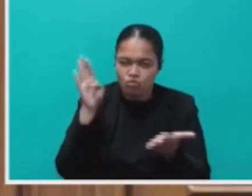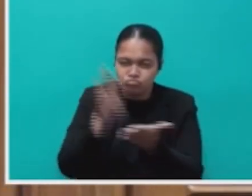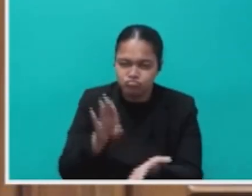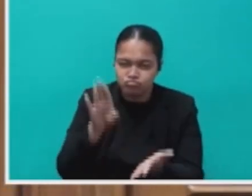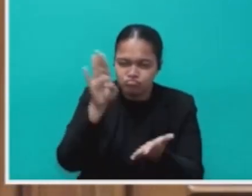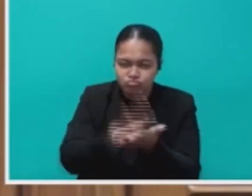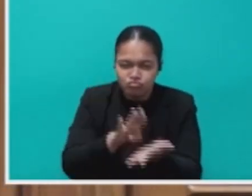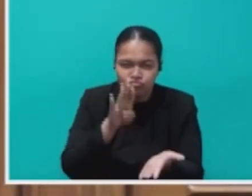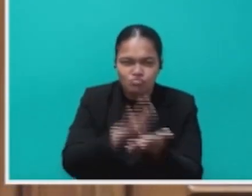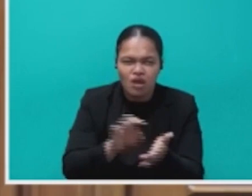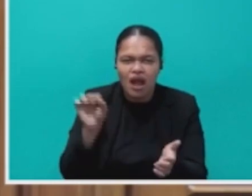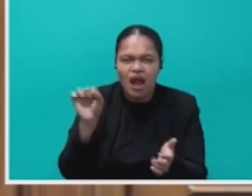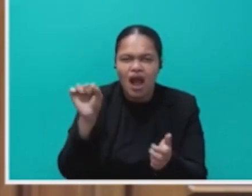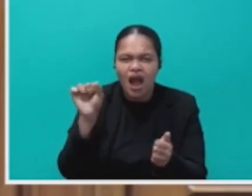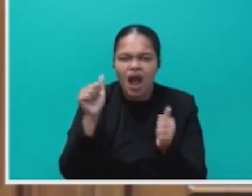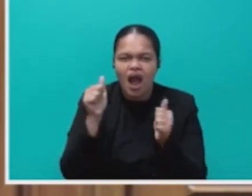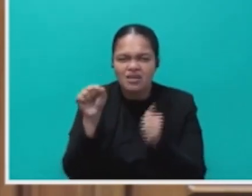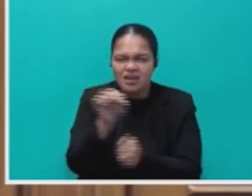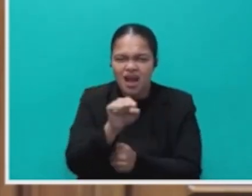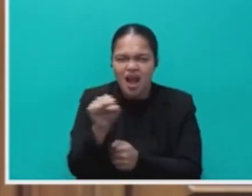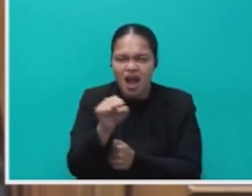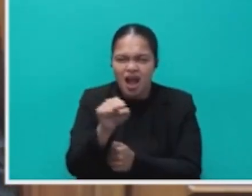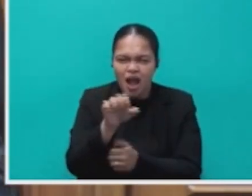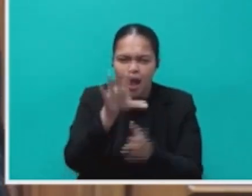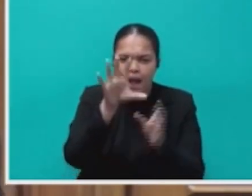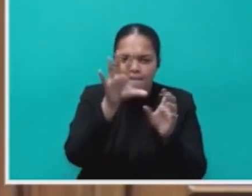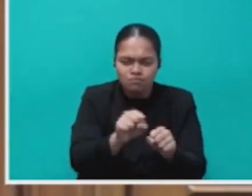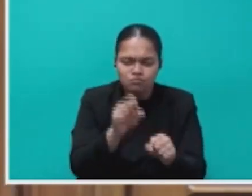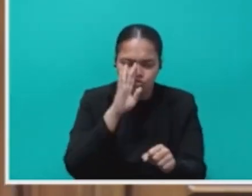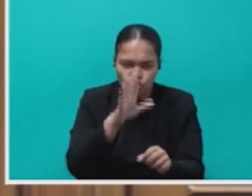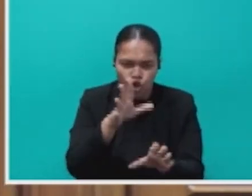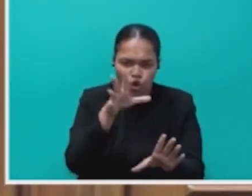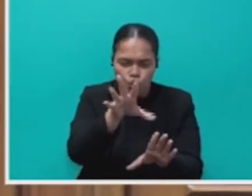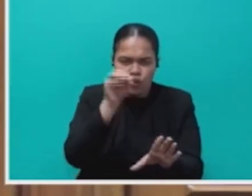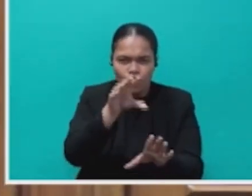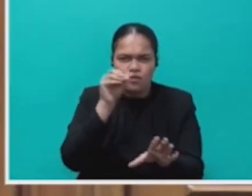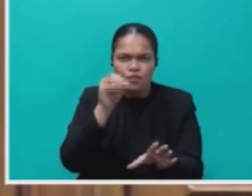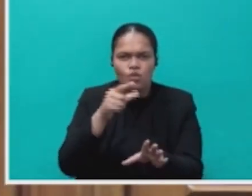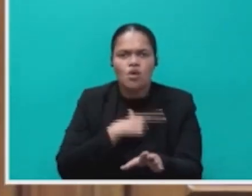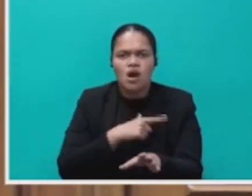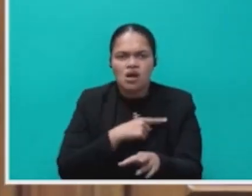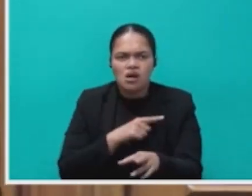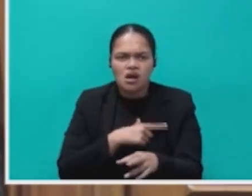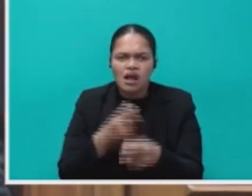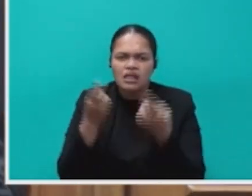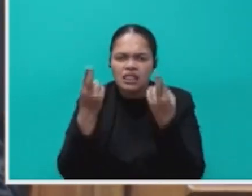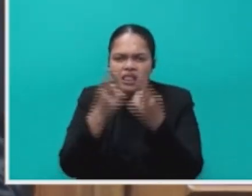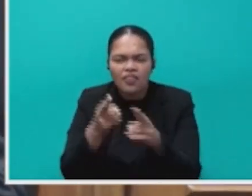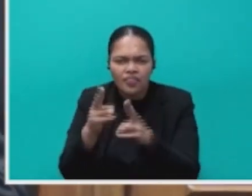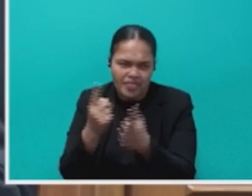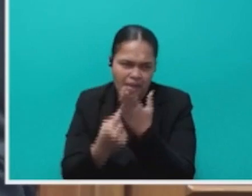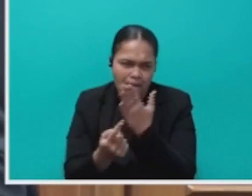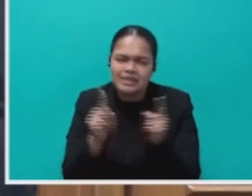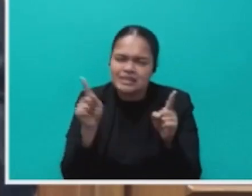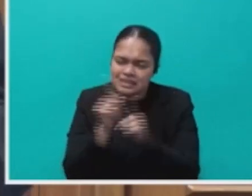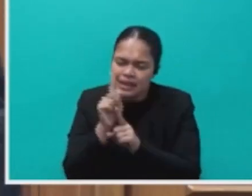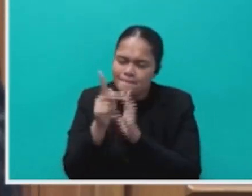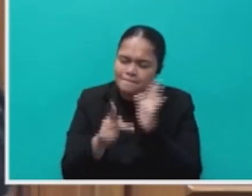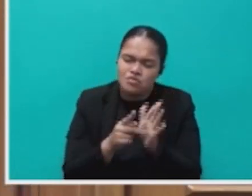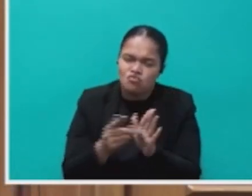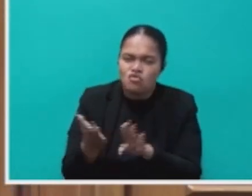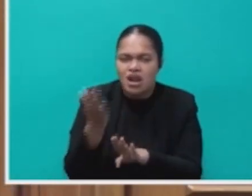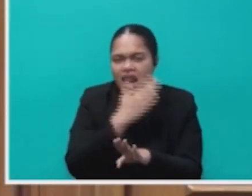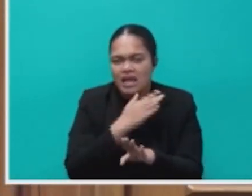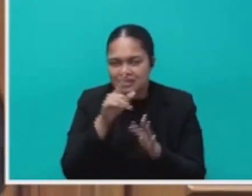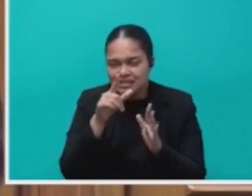also 56 deaths on our roads compared to 21 the same period last year. And that is